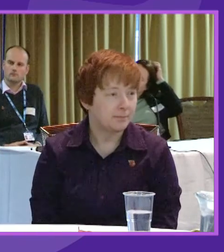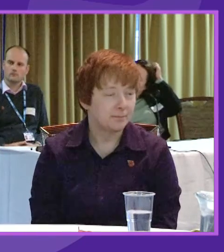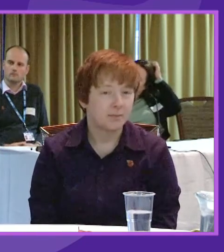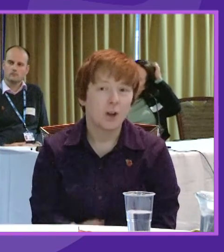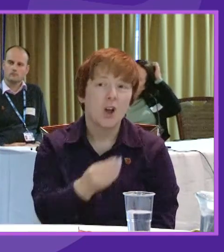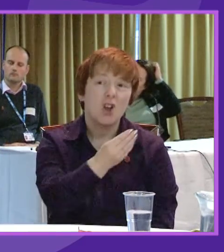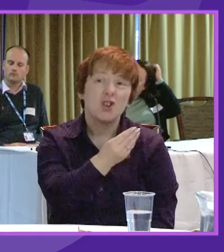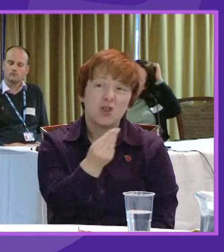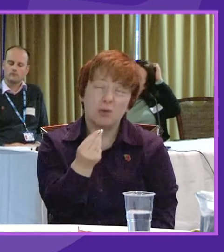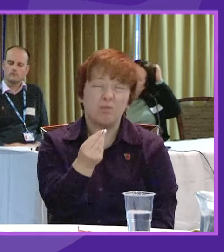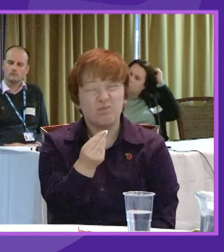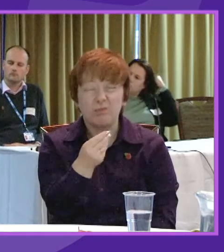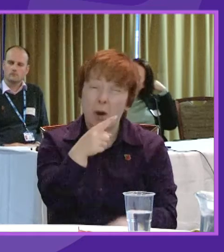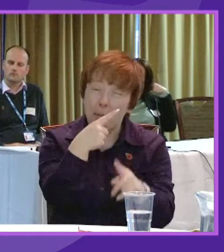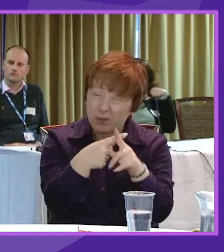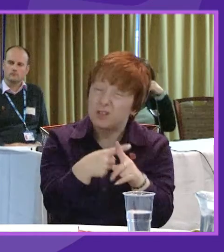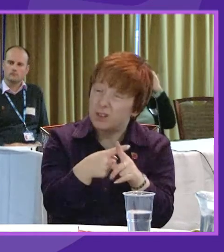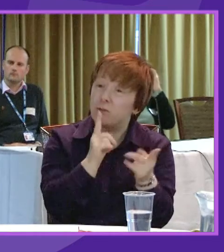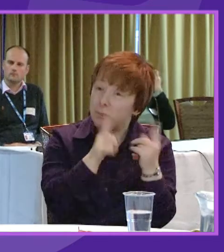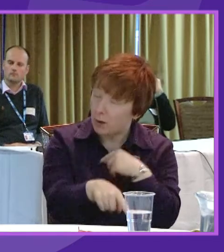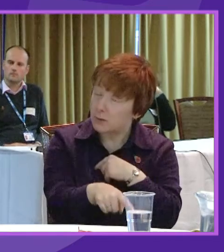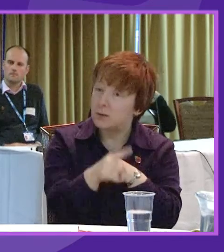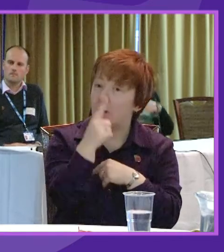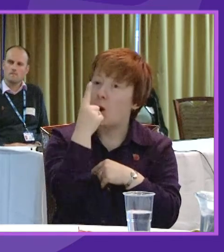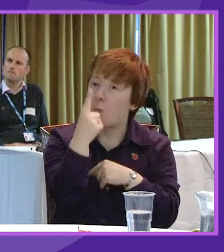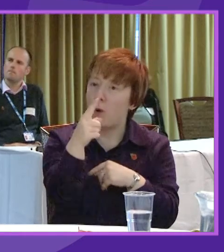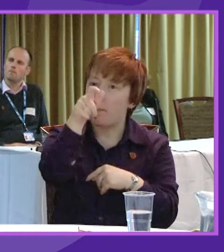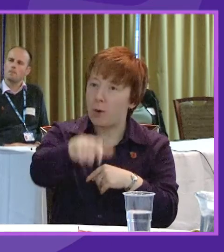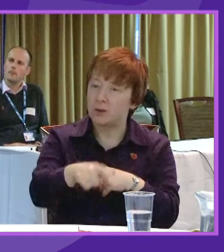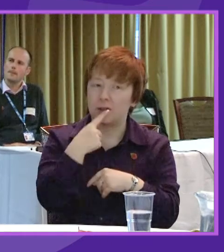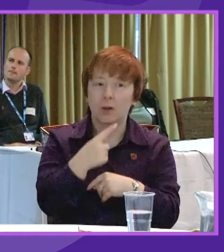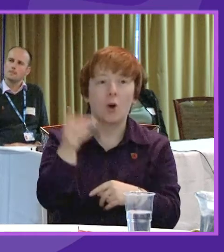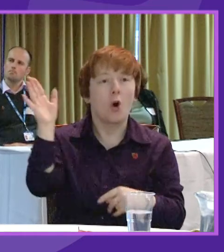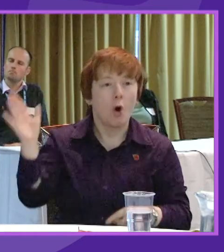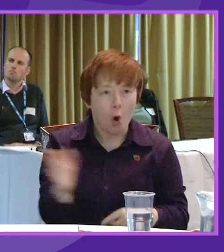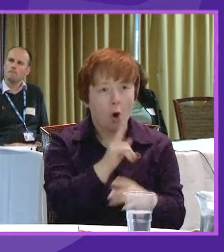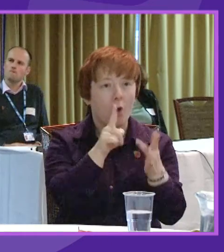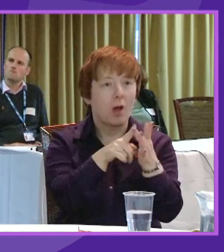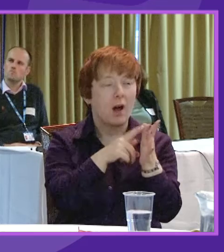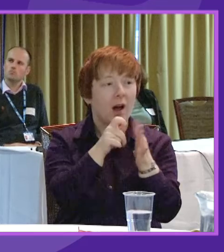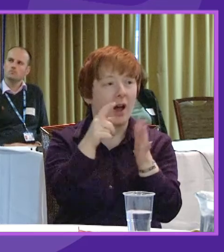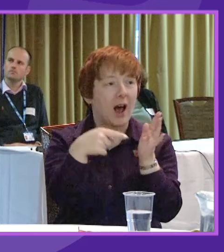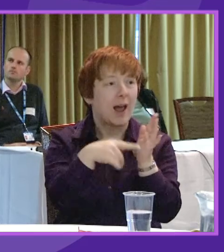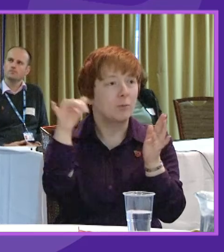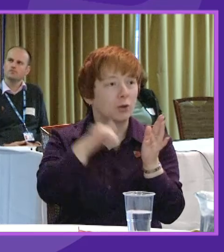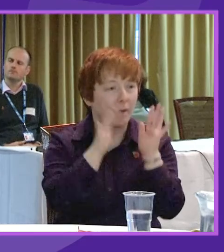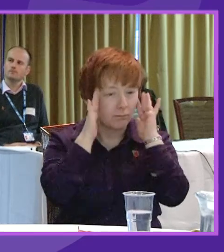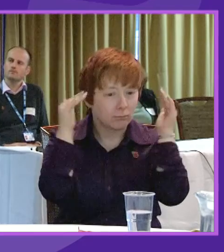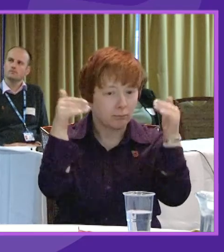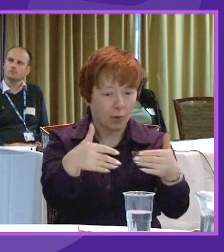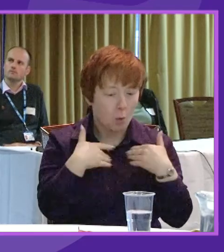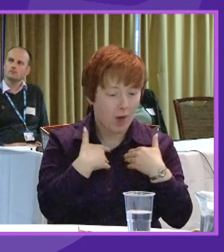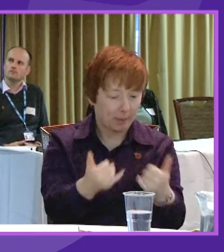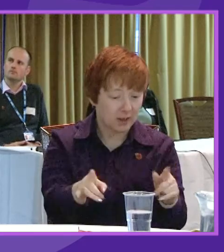some responses of more positive good practice, though, with one PWP saying, all IAPT staff should have a proper focus on wellbeing like